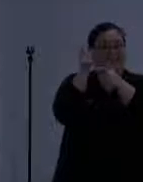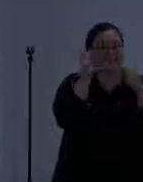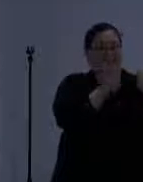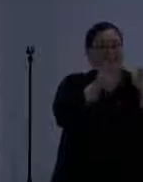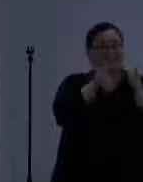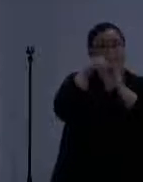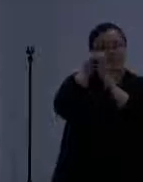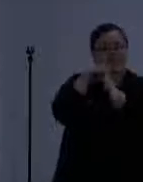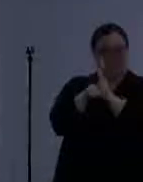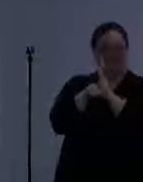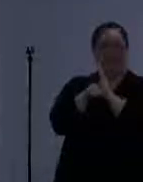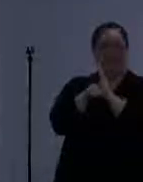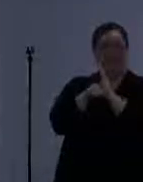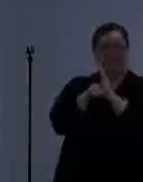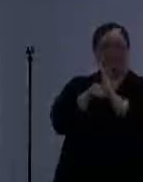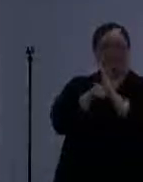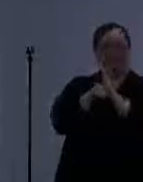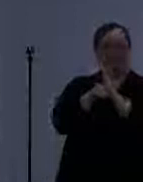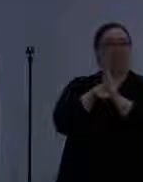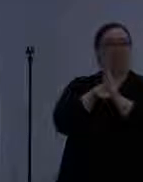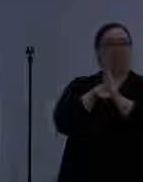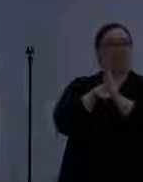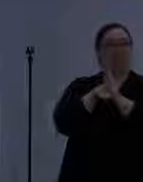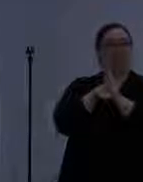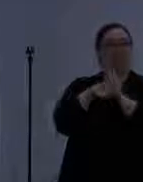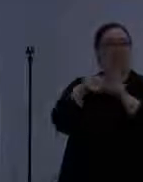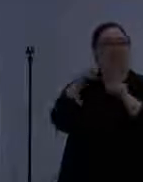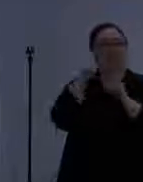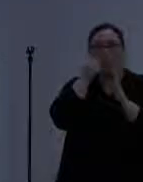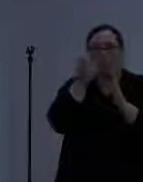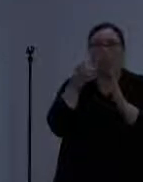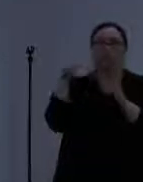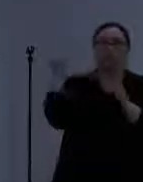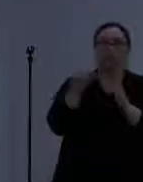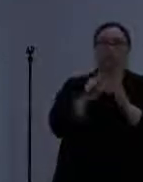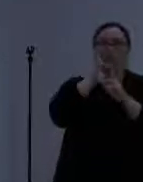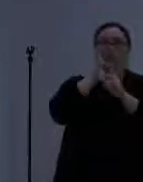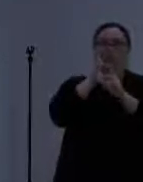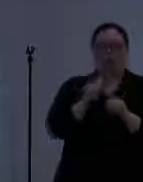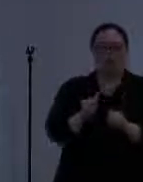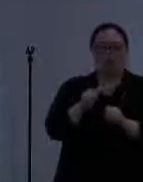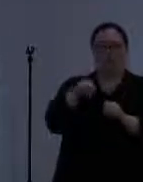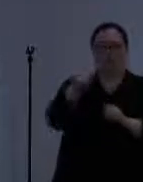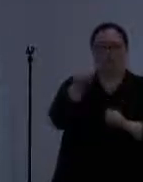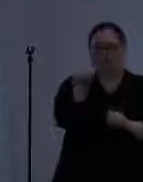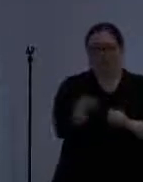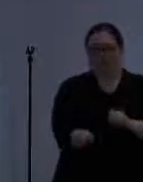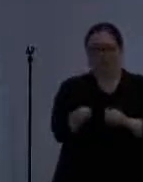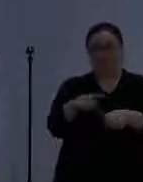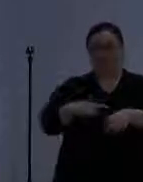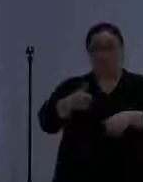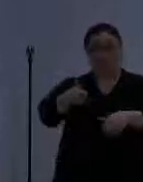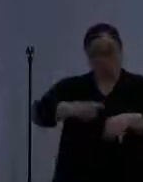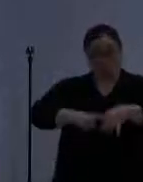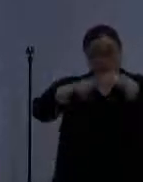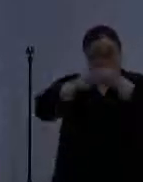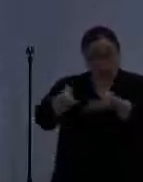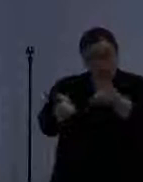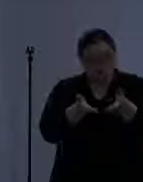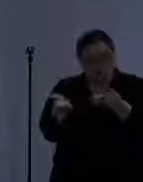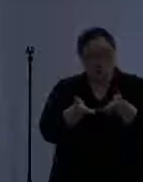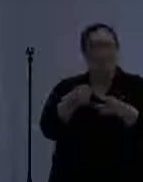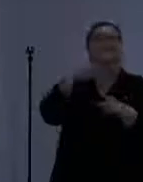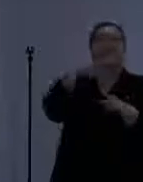fall underneath that framework of quality and safeguarding. And the framework is underlined by a few